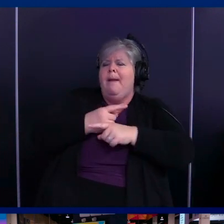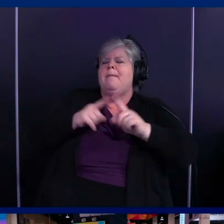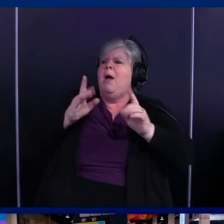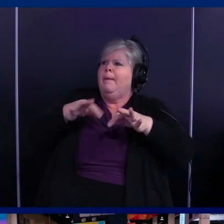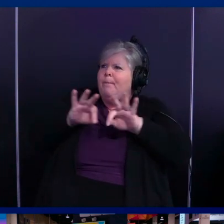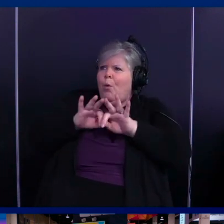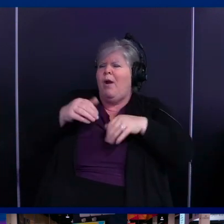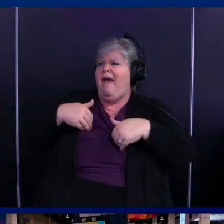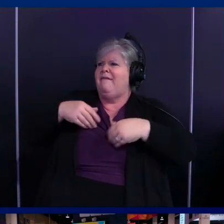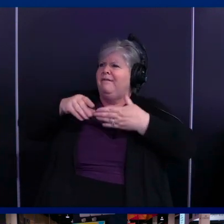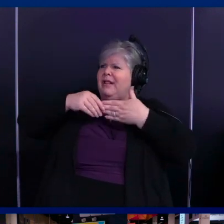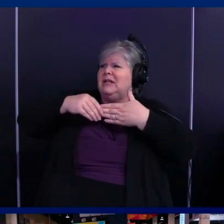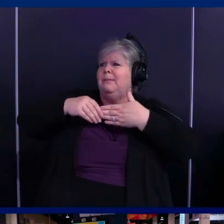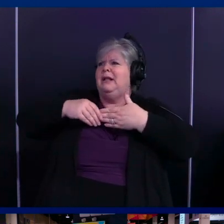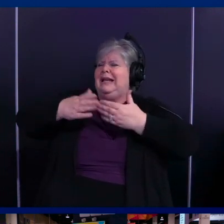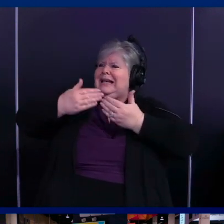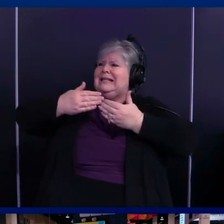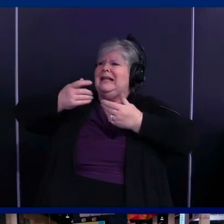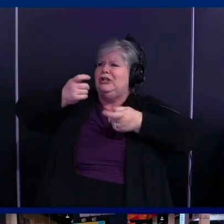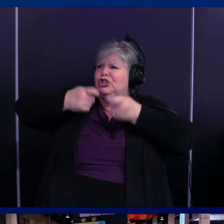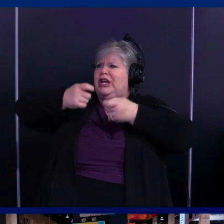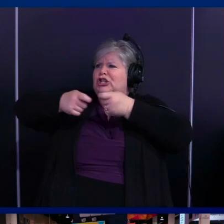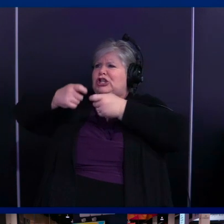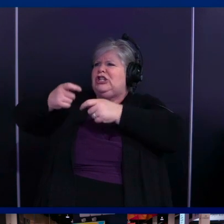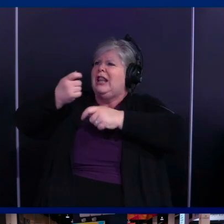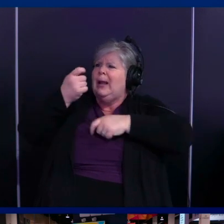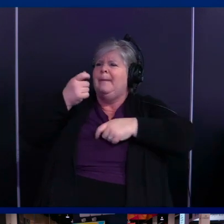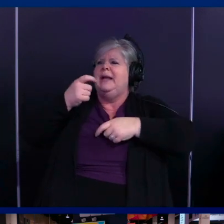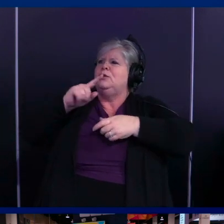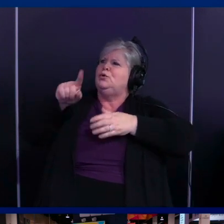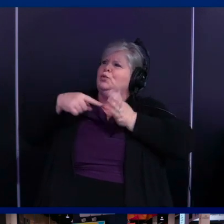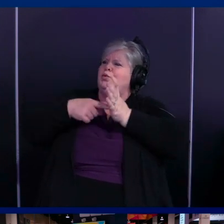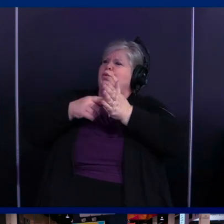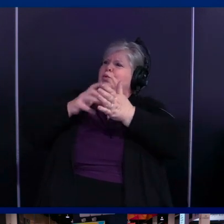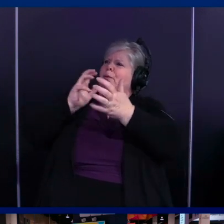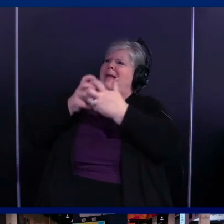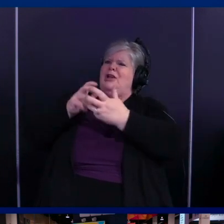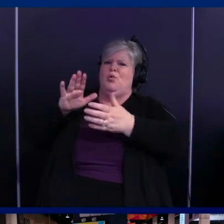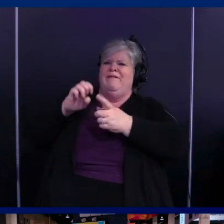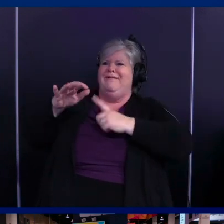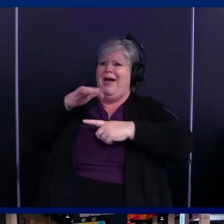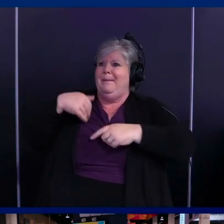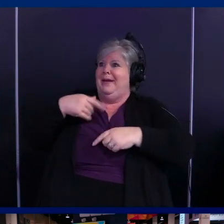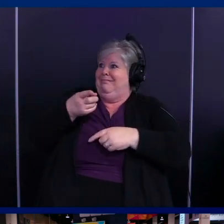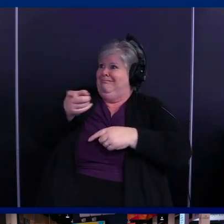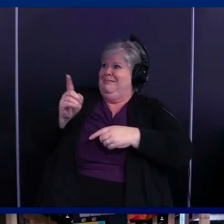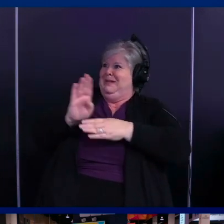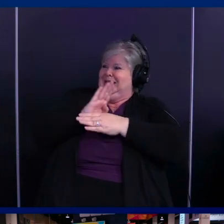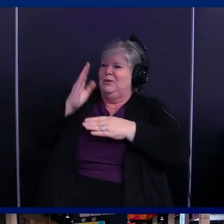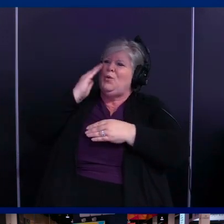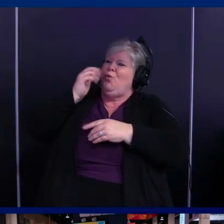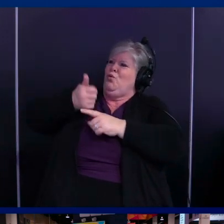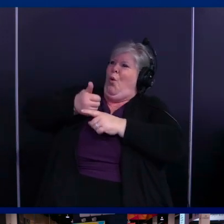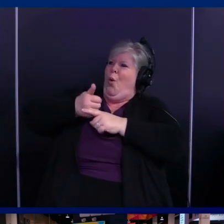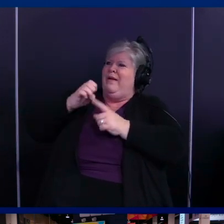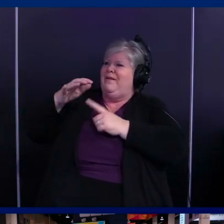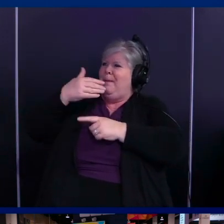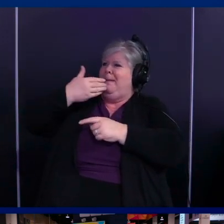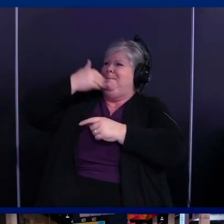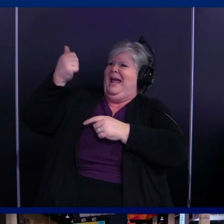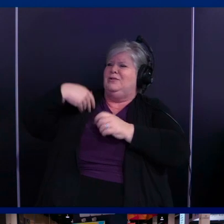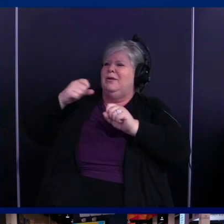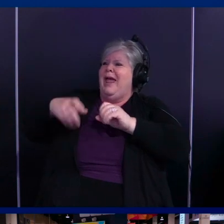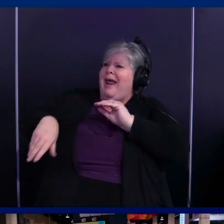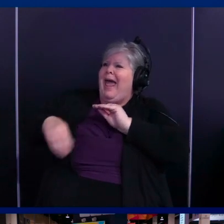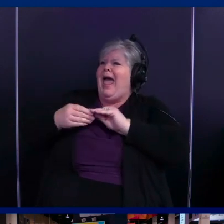flexibility to easily change that so it reflects your environment. I mean, you know your environment better than anyone else would, so you're able to add context